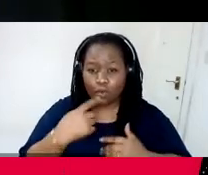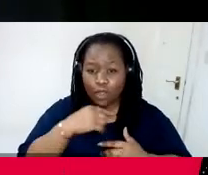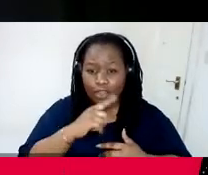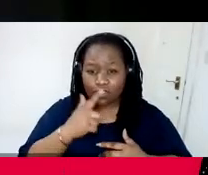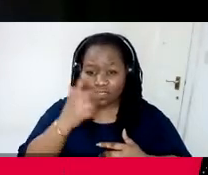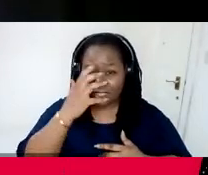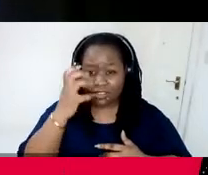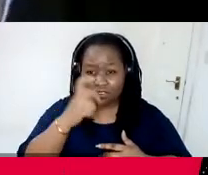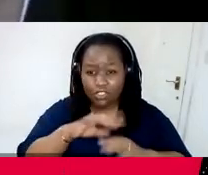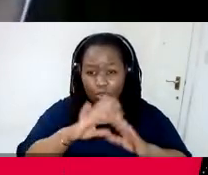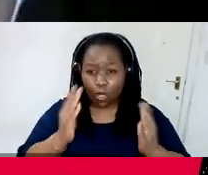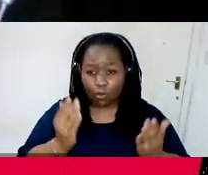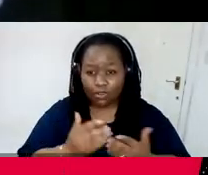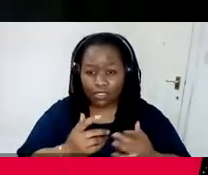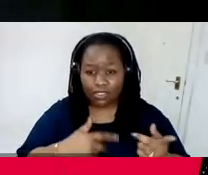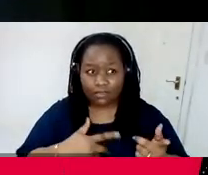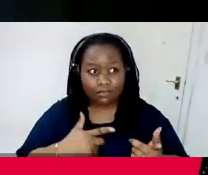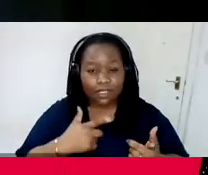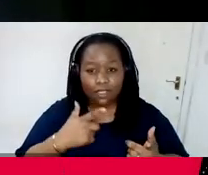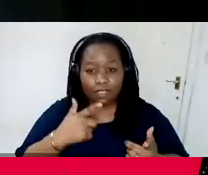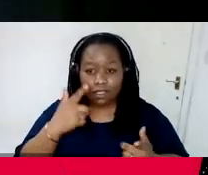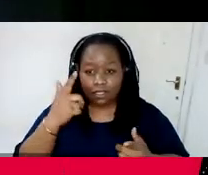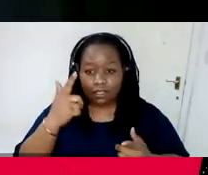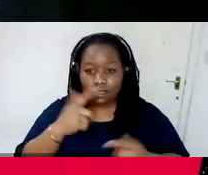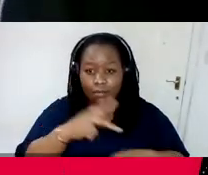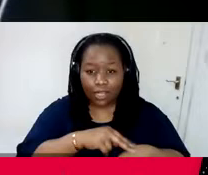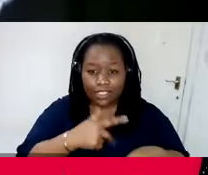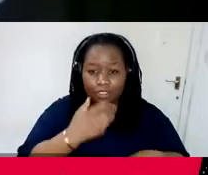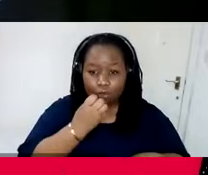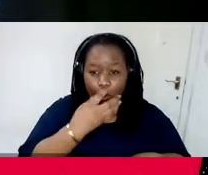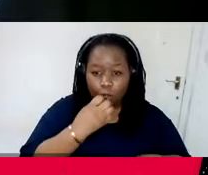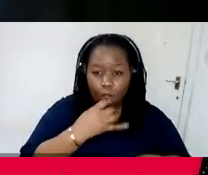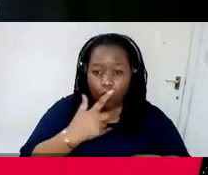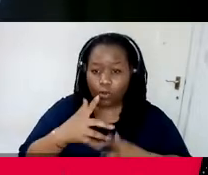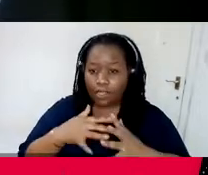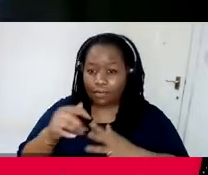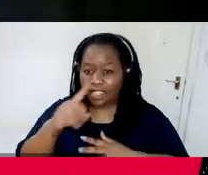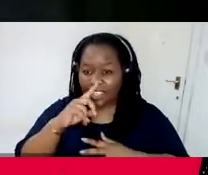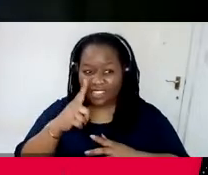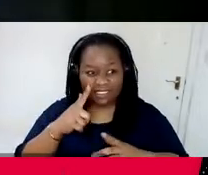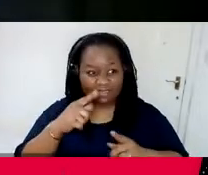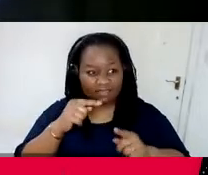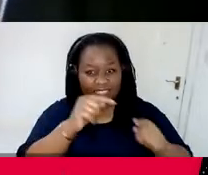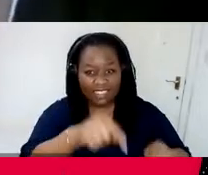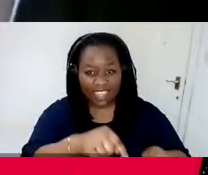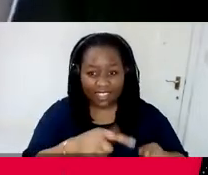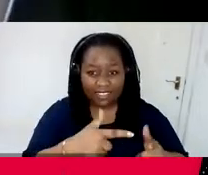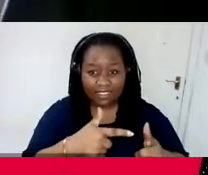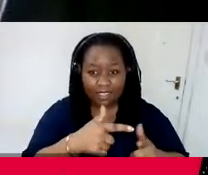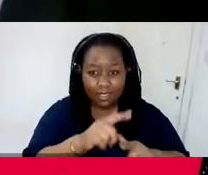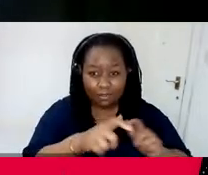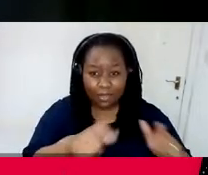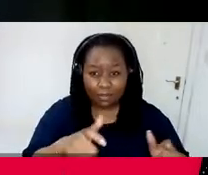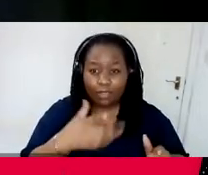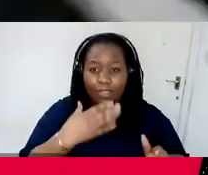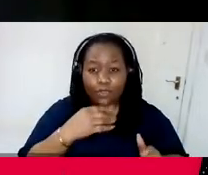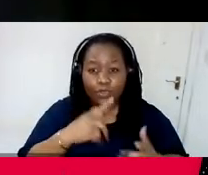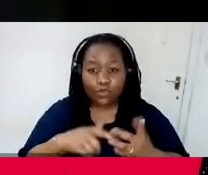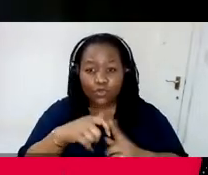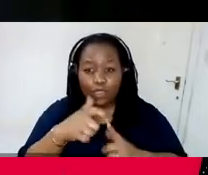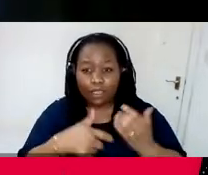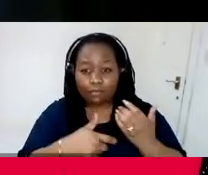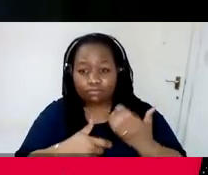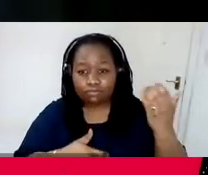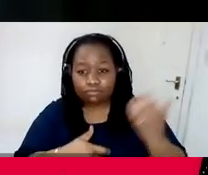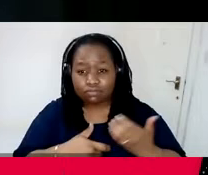even though when police in Hong Kong or the United States attack protesters, they were using UK-made equipment, even when we